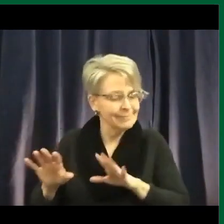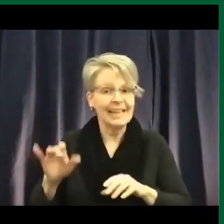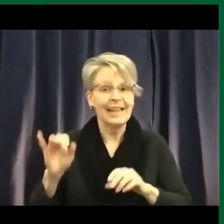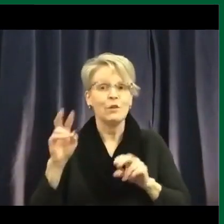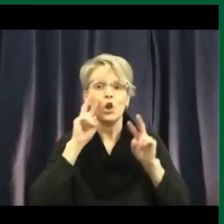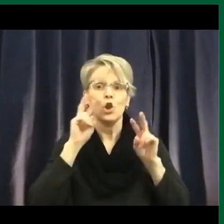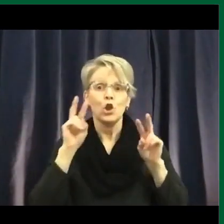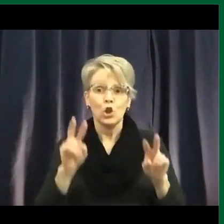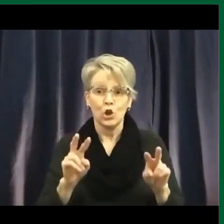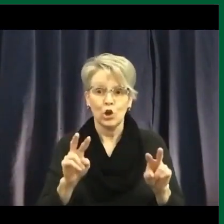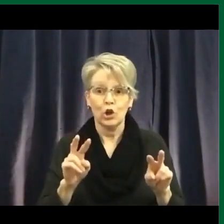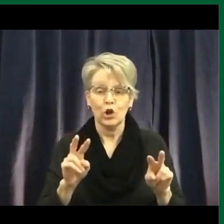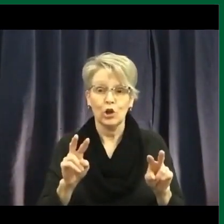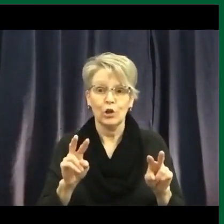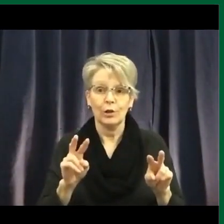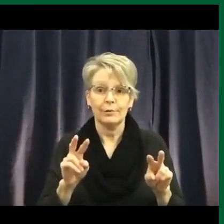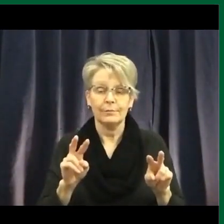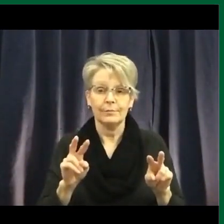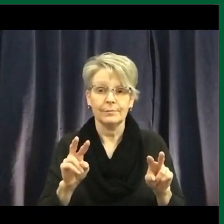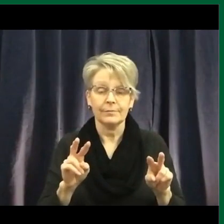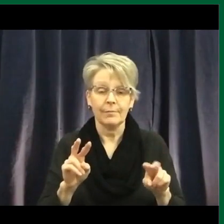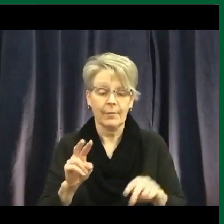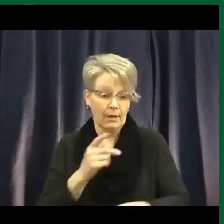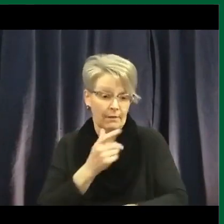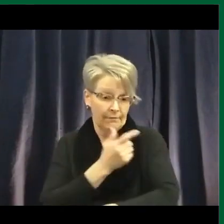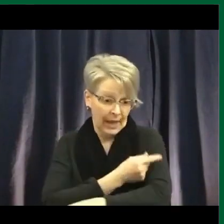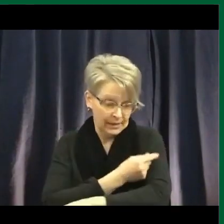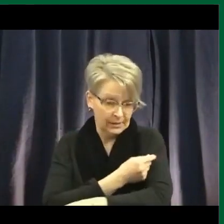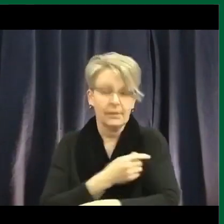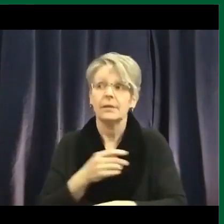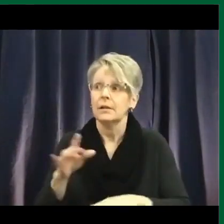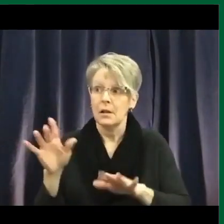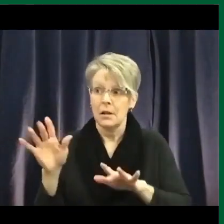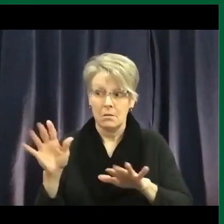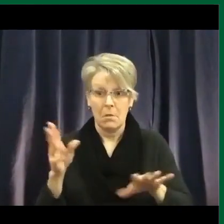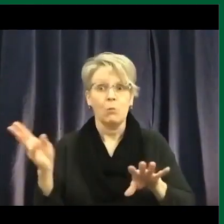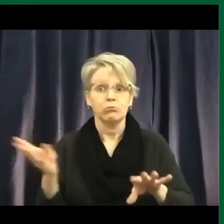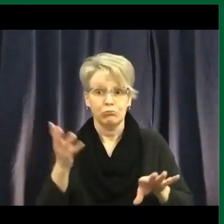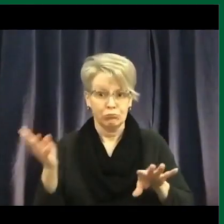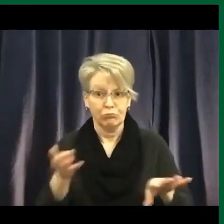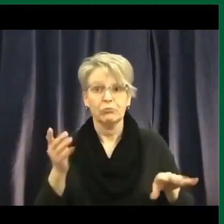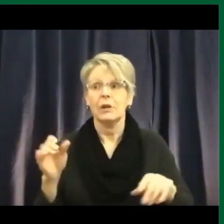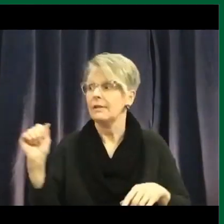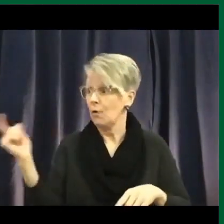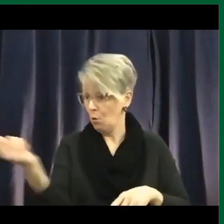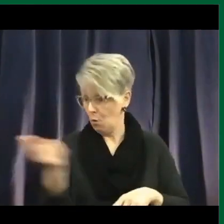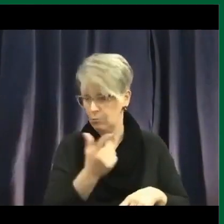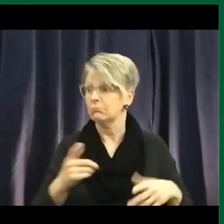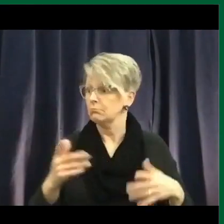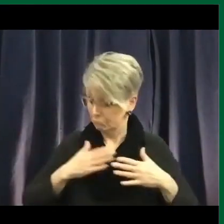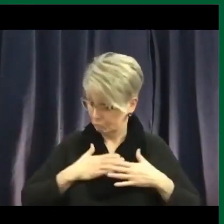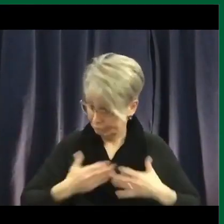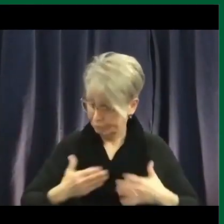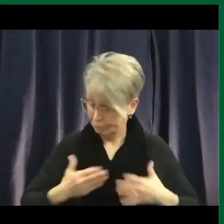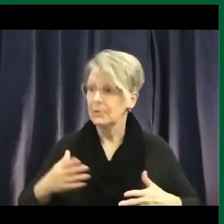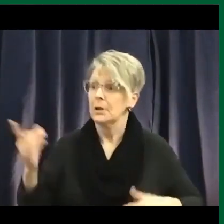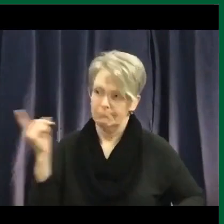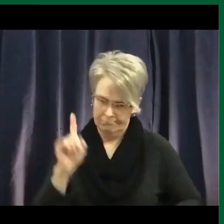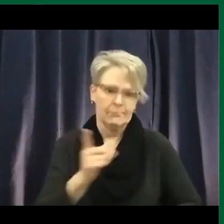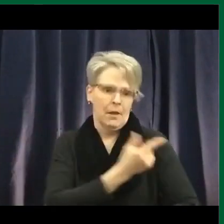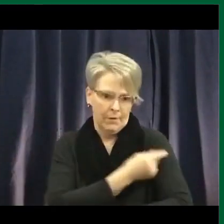at the rate at which vaccines are coming, and if we all accept to get vaccinated,